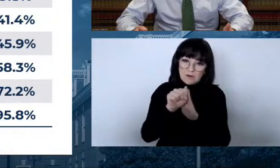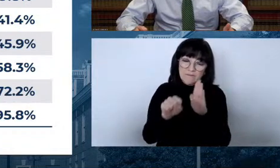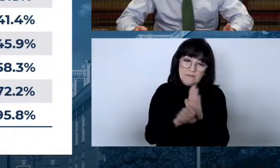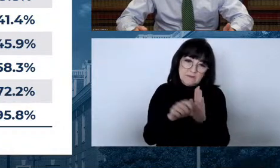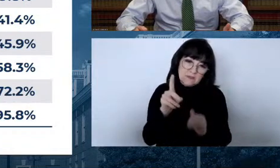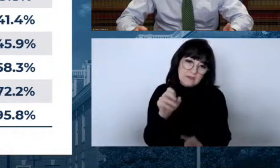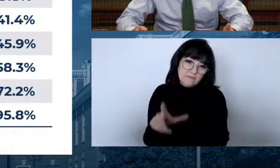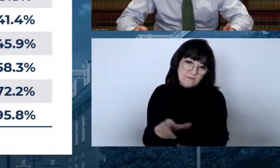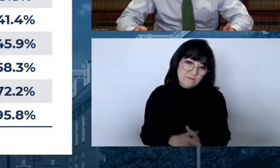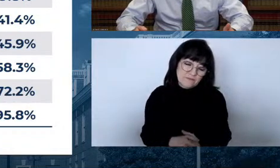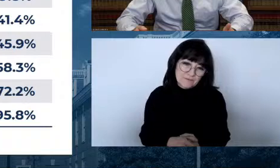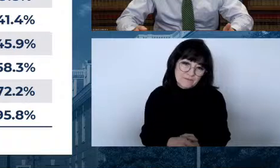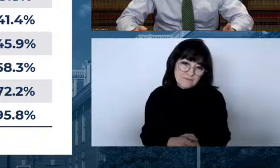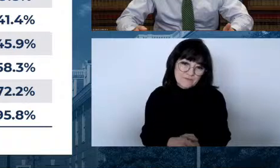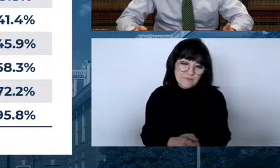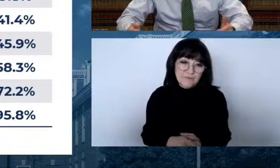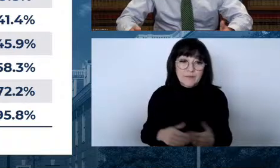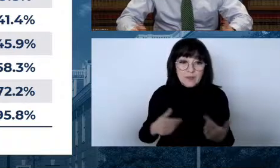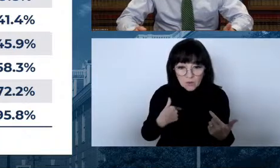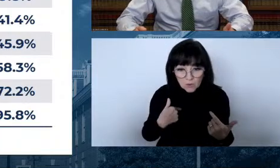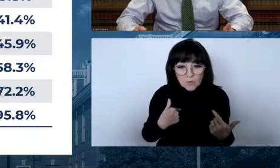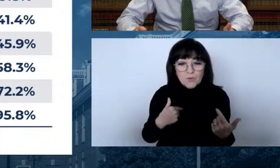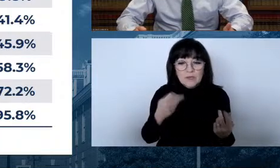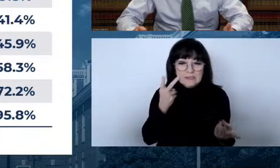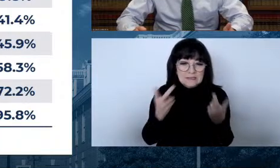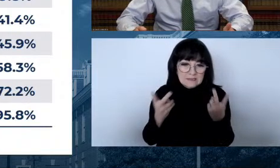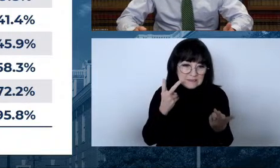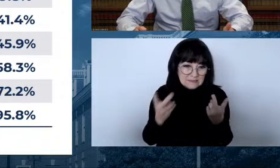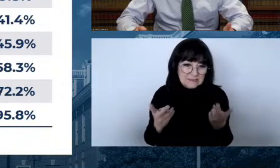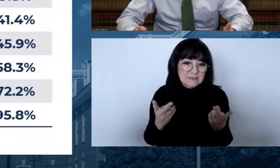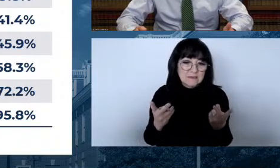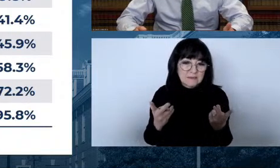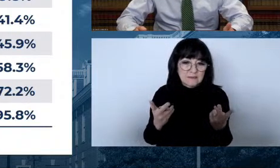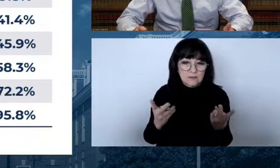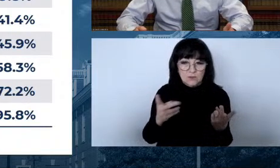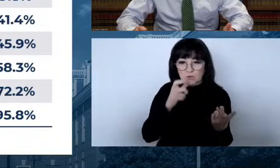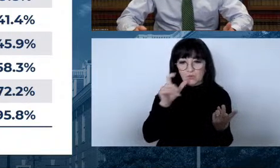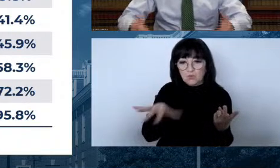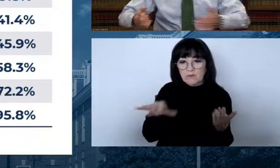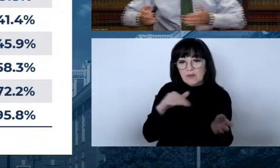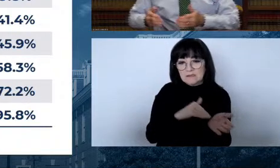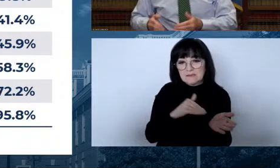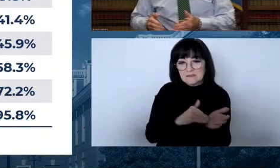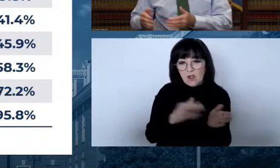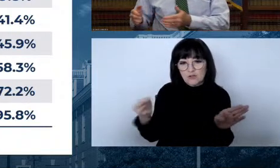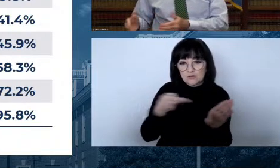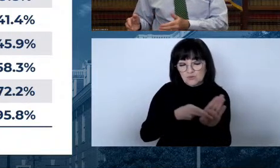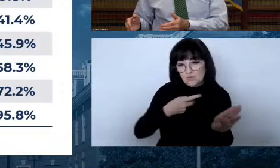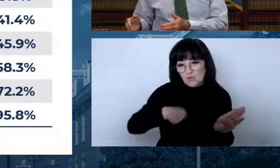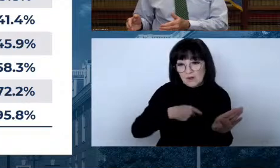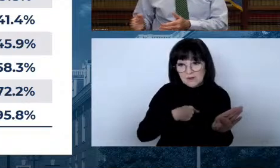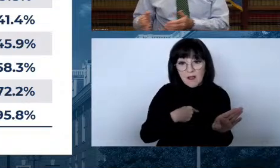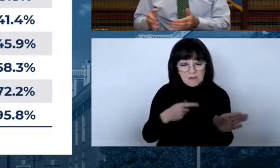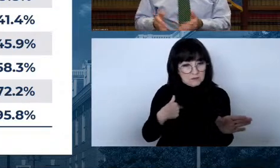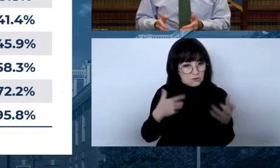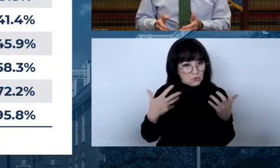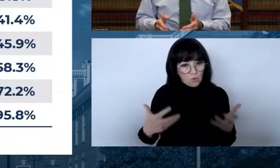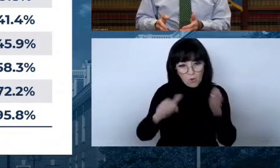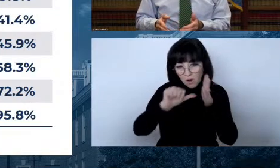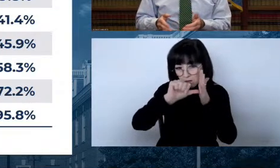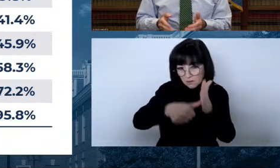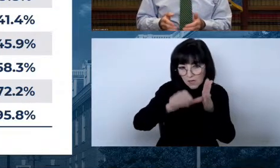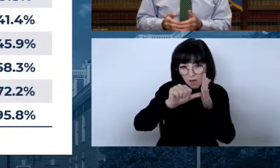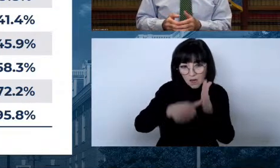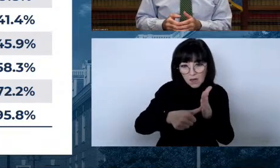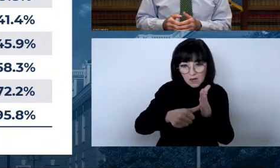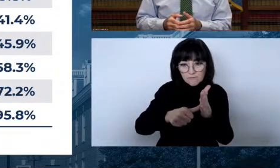our hospital partners that have joined us today, less than 50% fully vaccinated. So if there's a message, if there's a solution to the